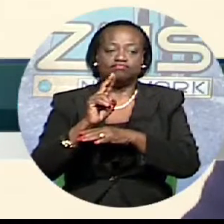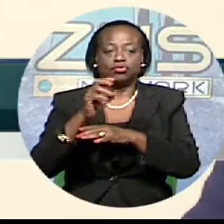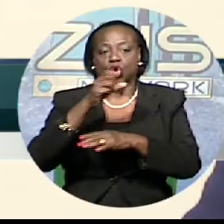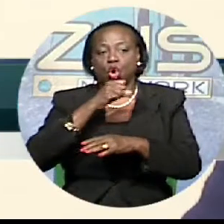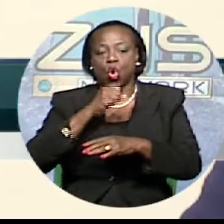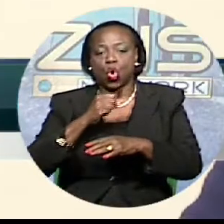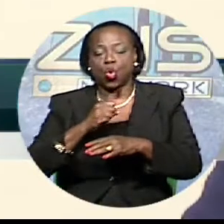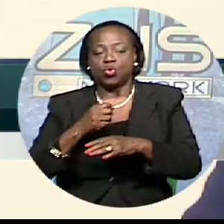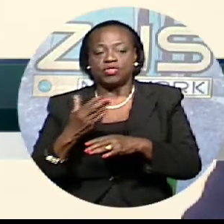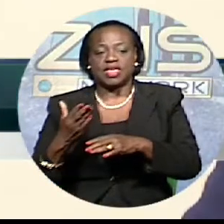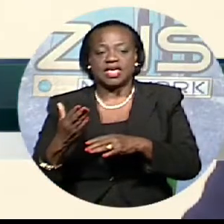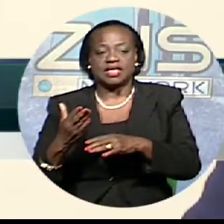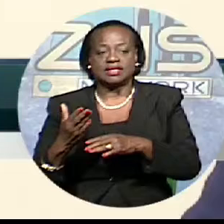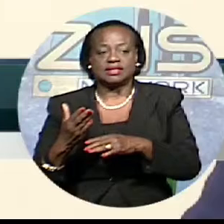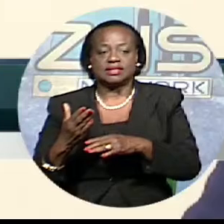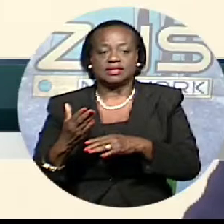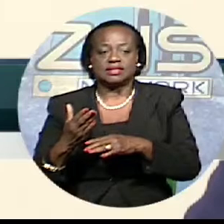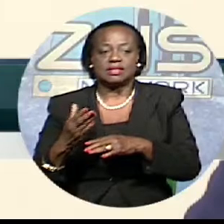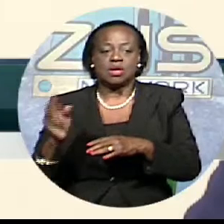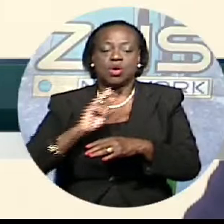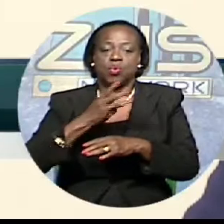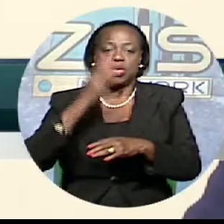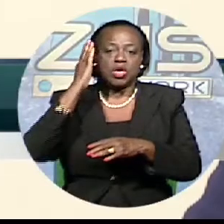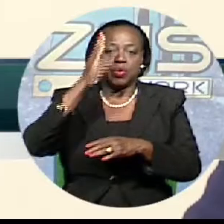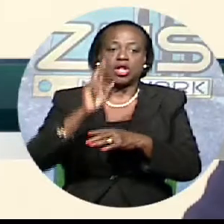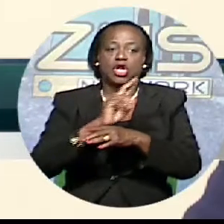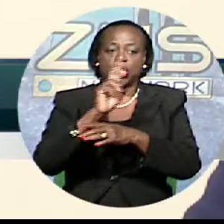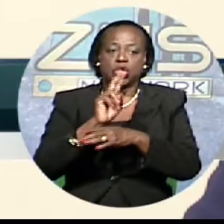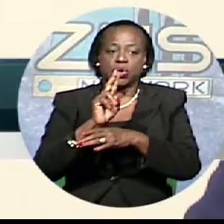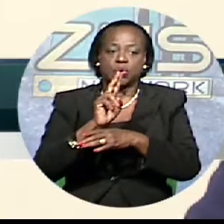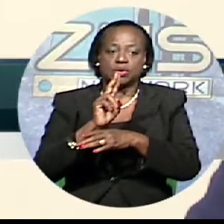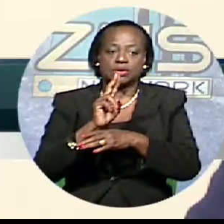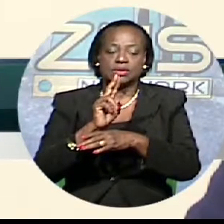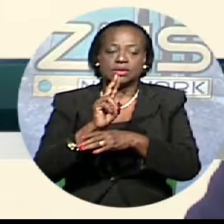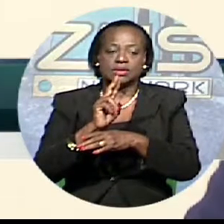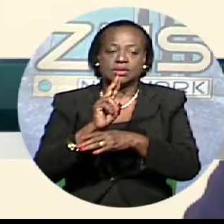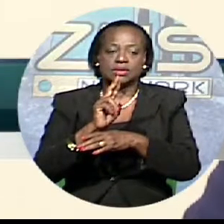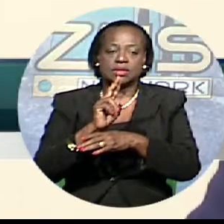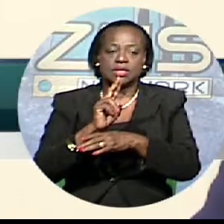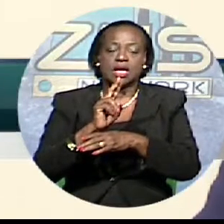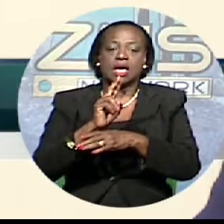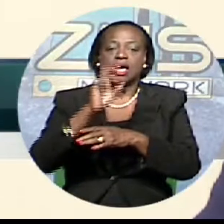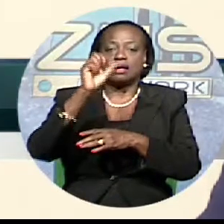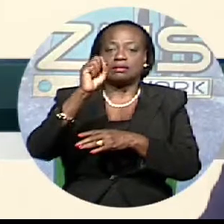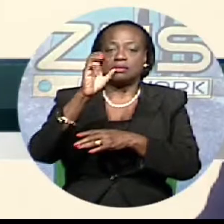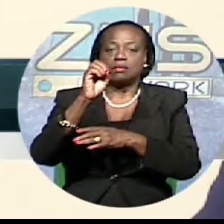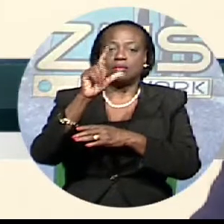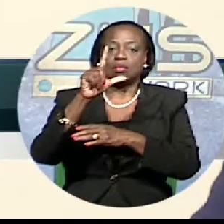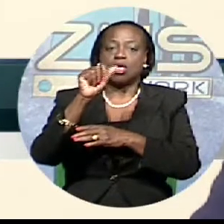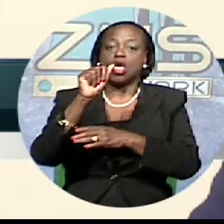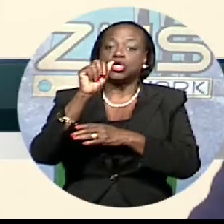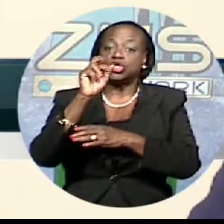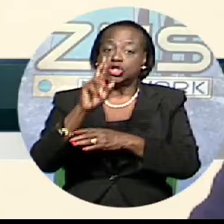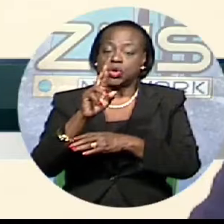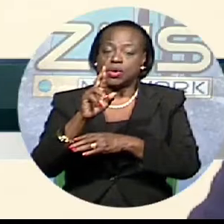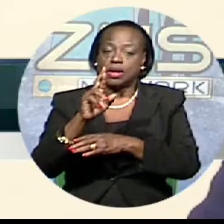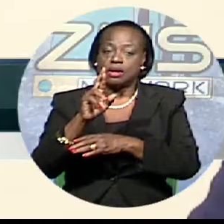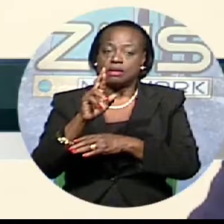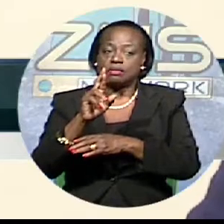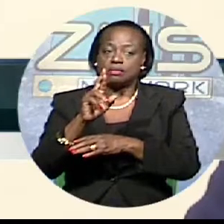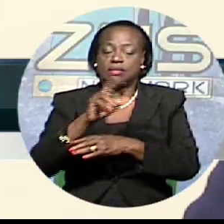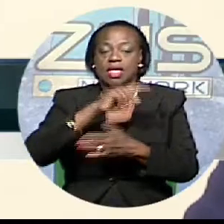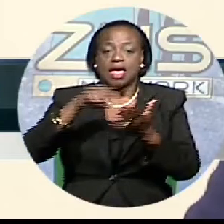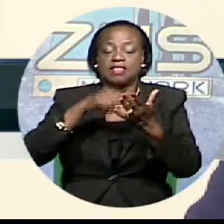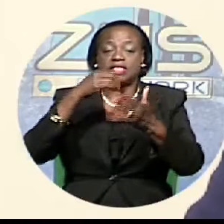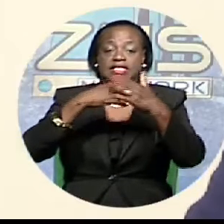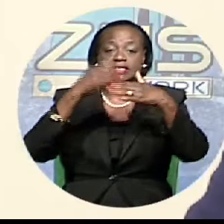in this country, I would recommend that we use green power, solar. This building that was built under my